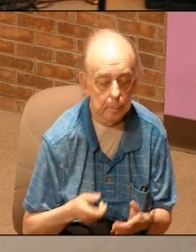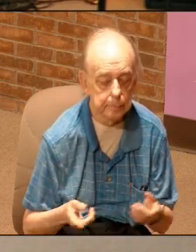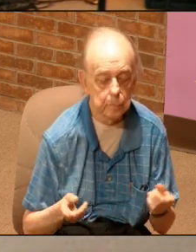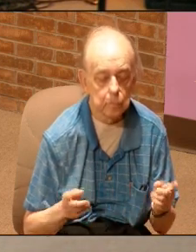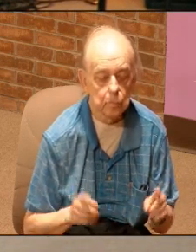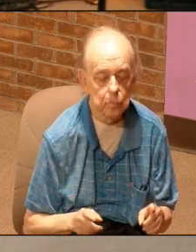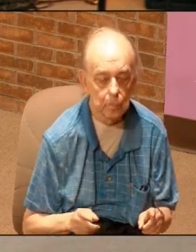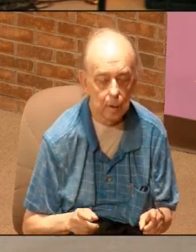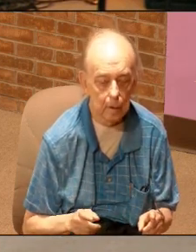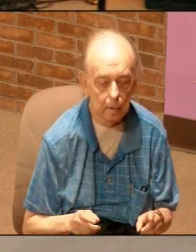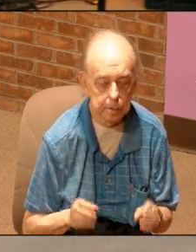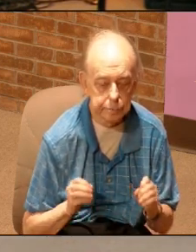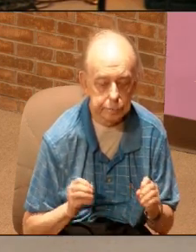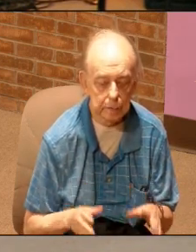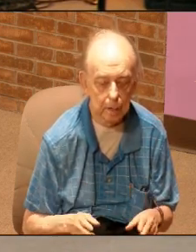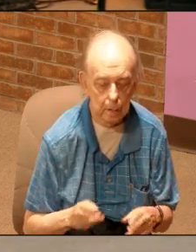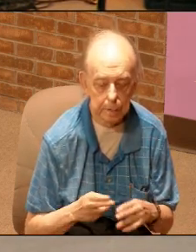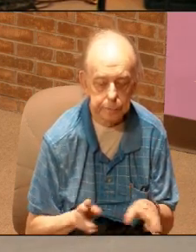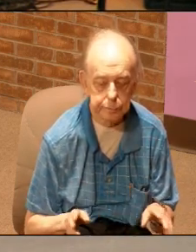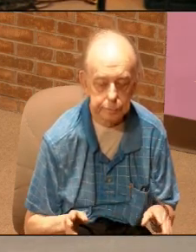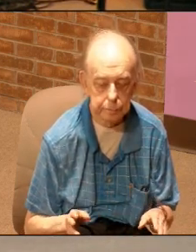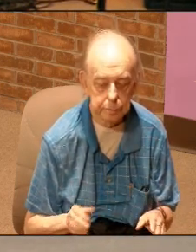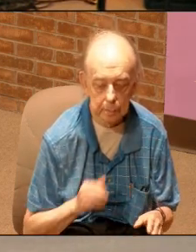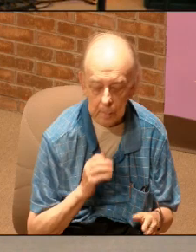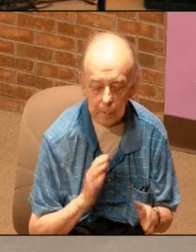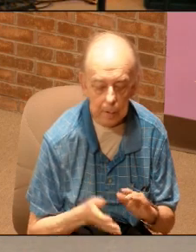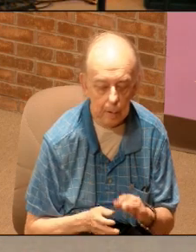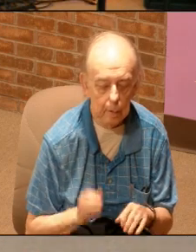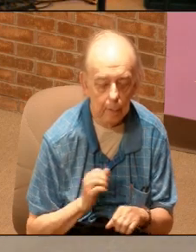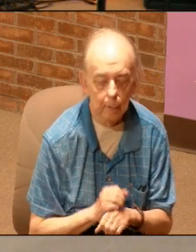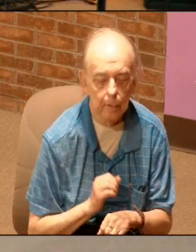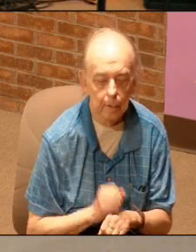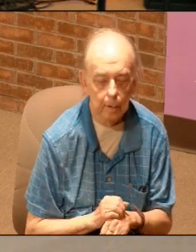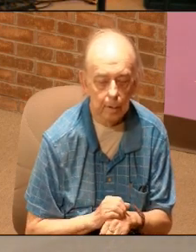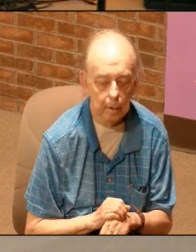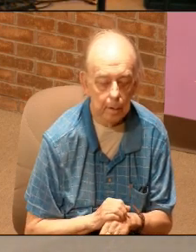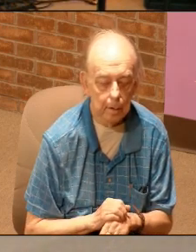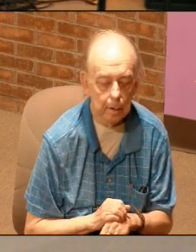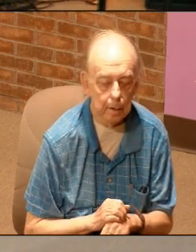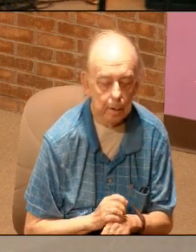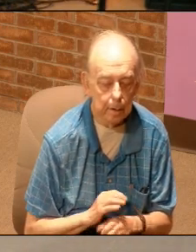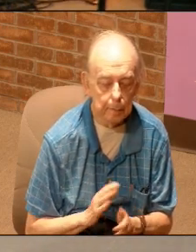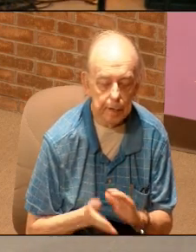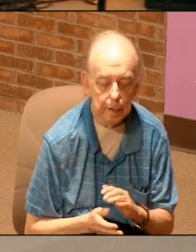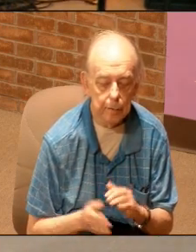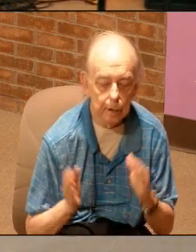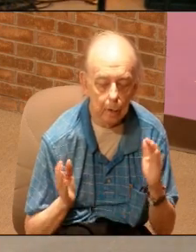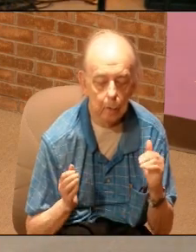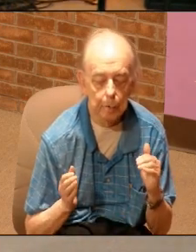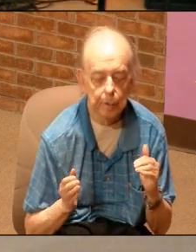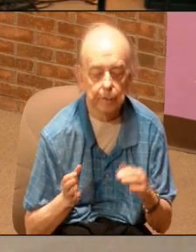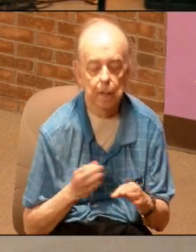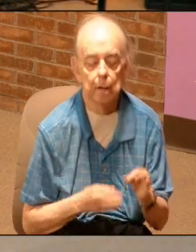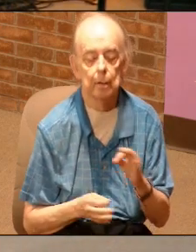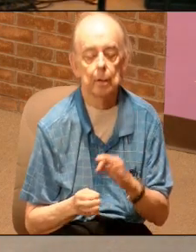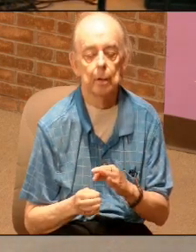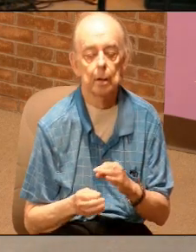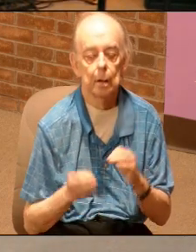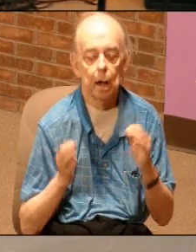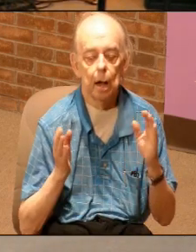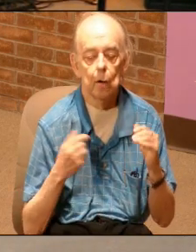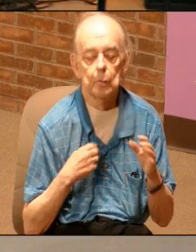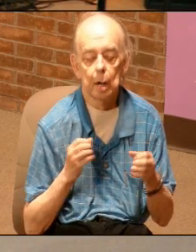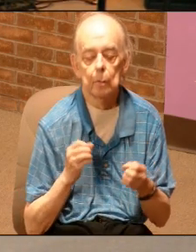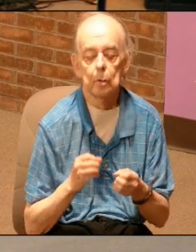happens is losing weight doesn't become a habit, it's a hope. I hope I'm going to lose weight.